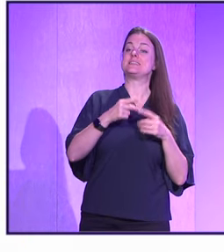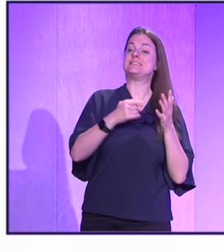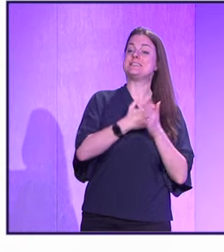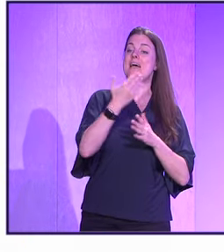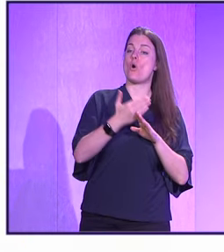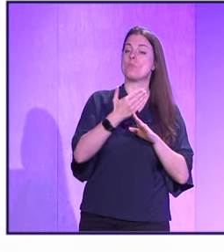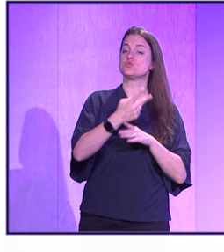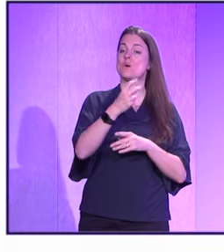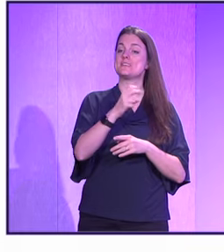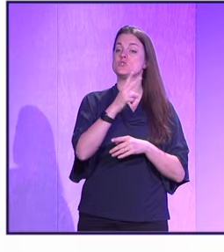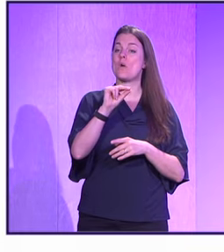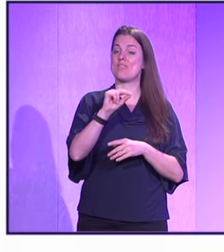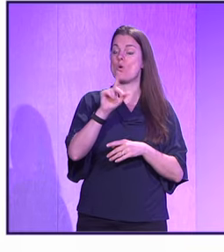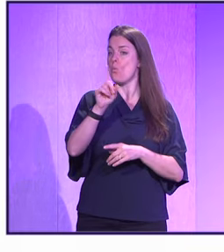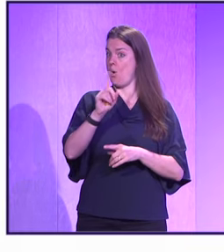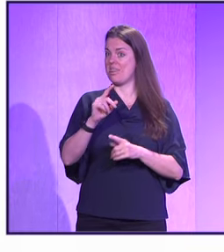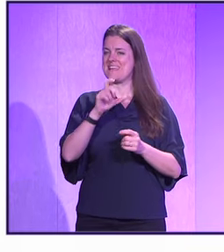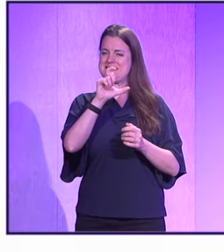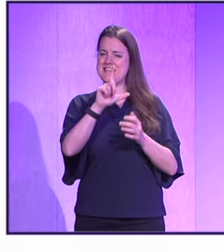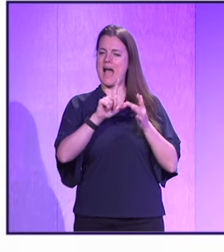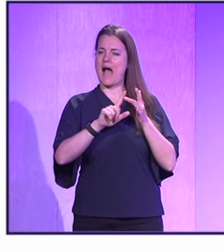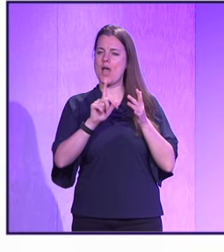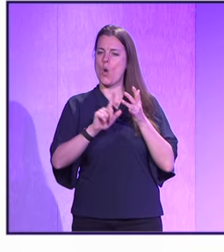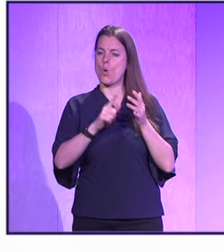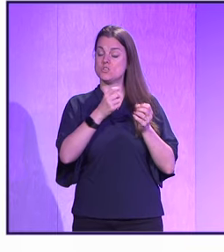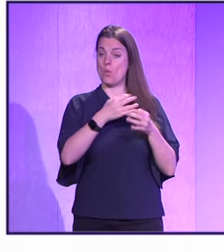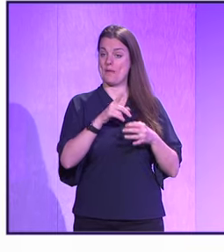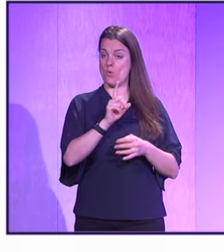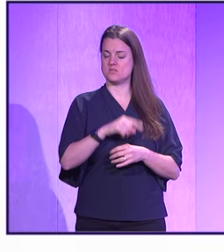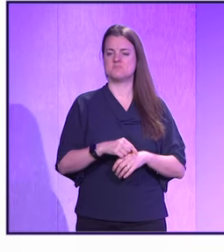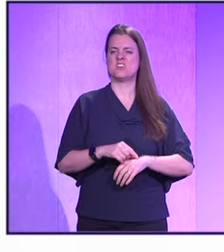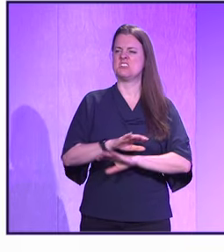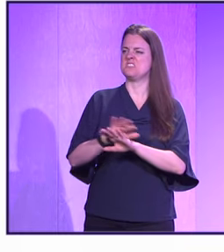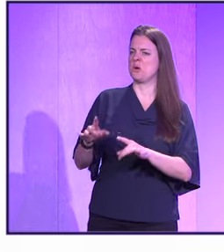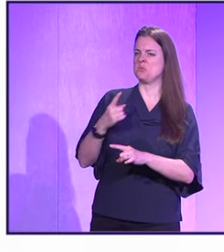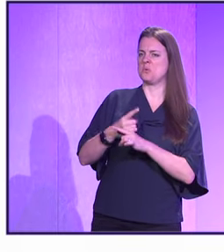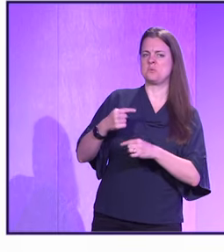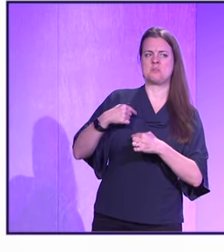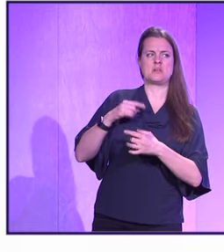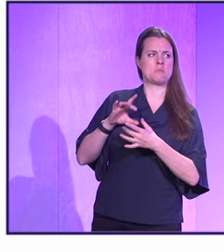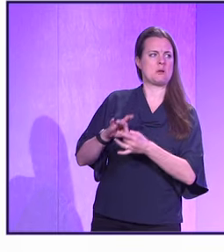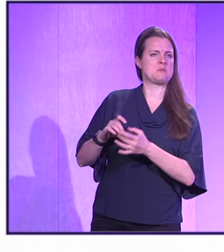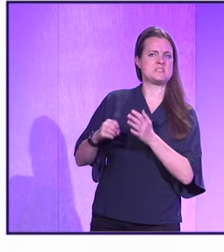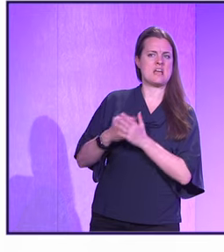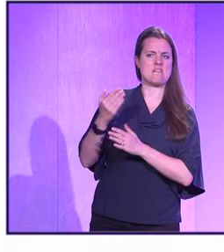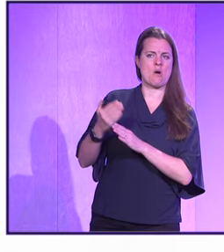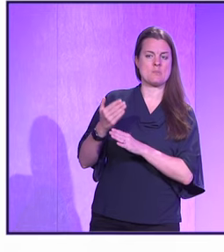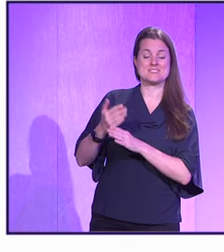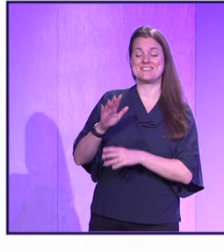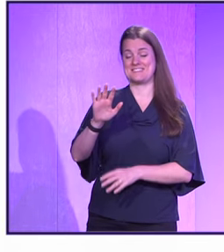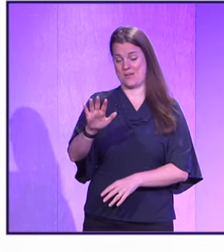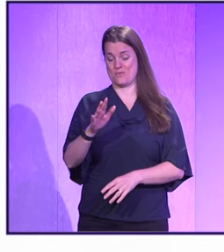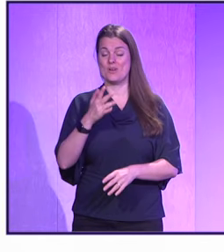back to DevOps in 2012, because this is what I heard. This is what I heard from my CIO. Don't talk to me